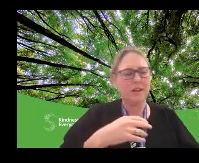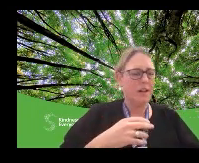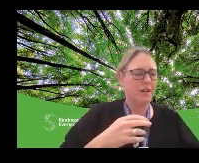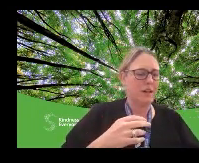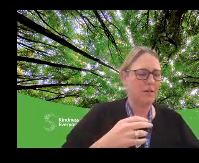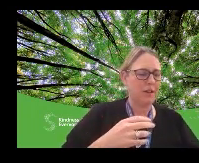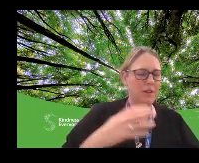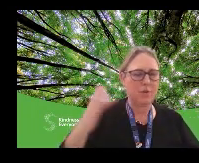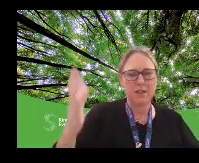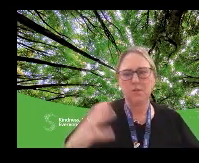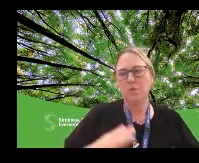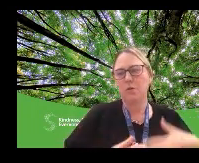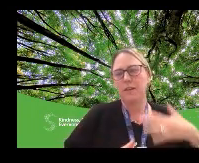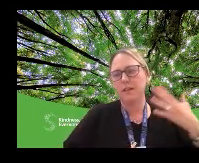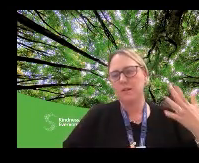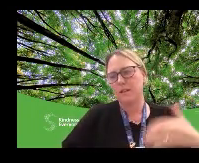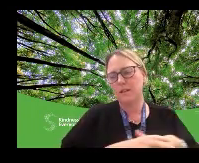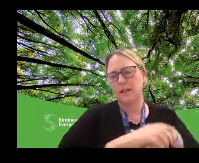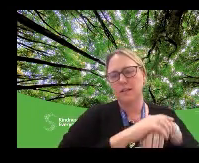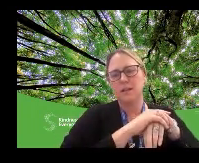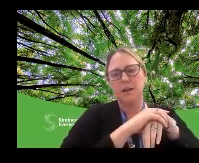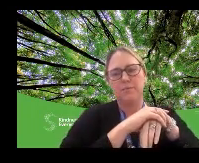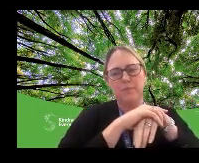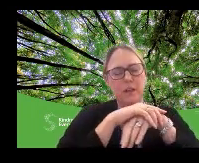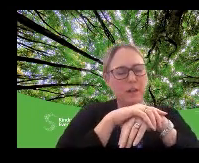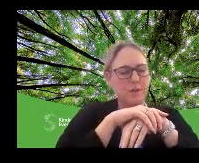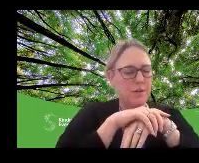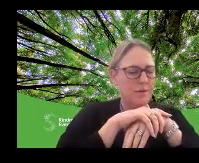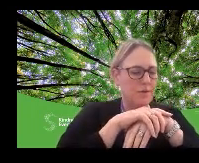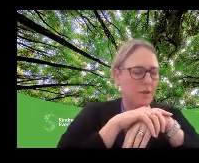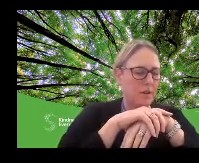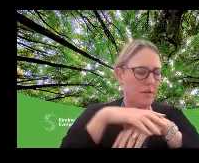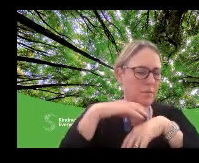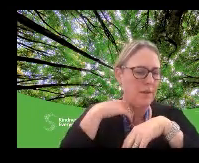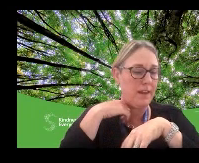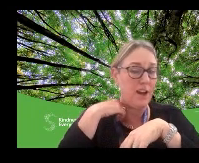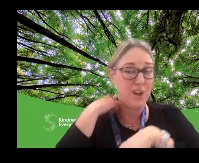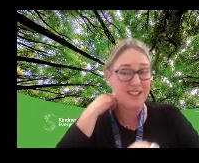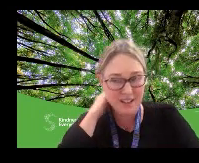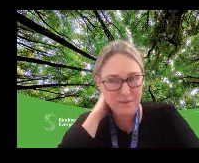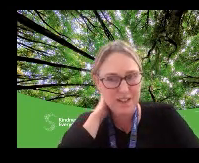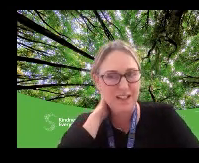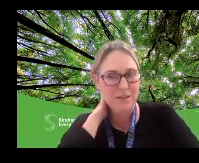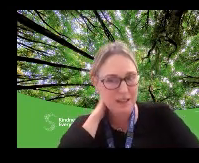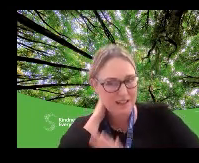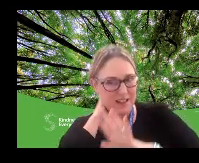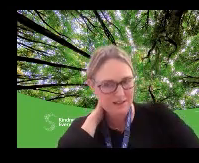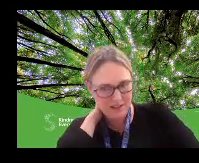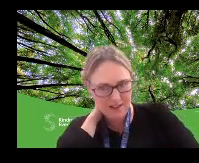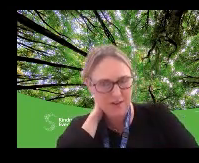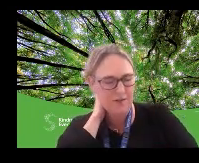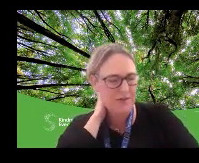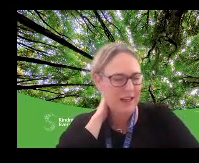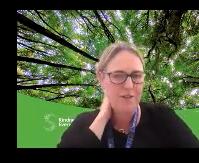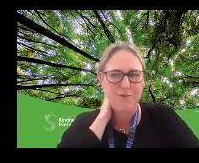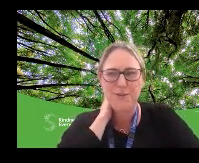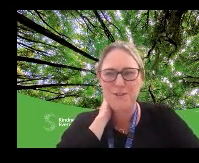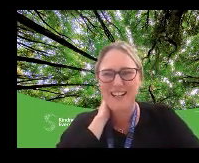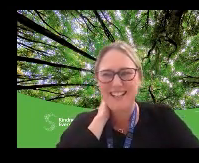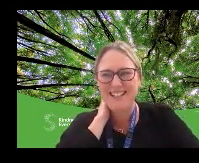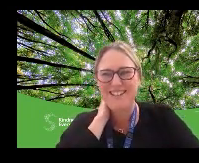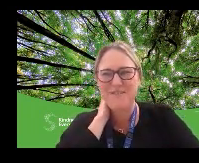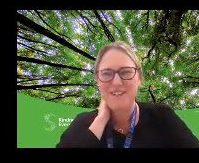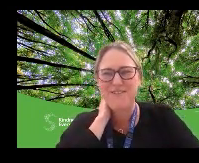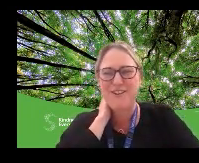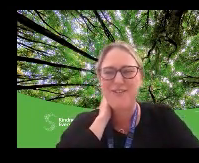ones. They don't like the noise in the hall, or they don't understand, when they're hurting somebody because they're, they get